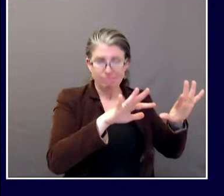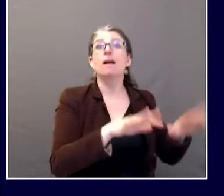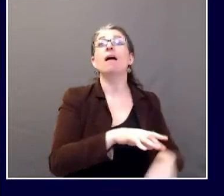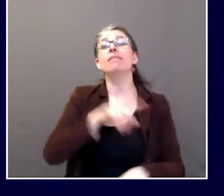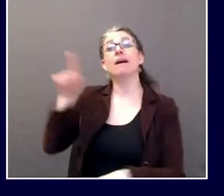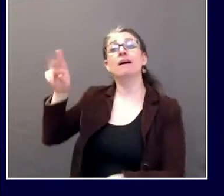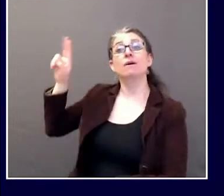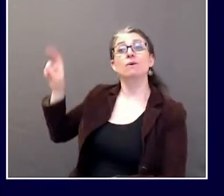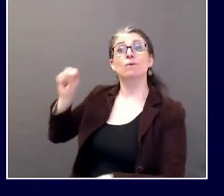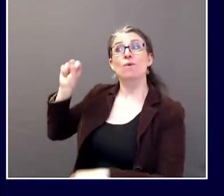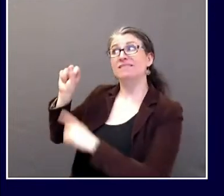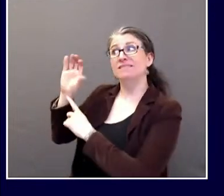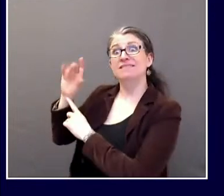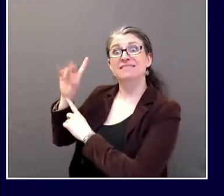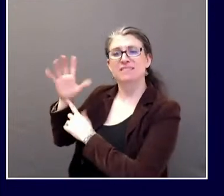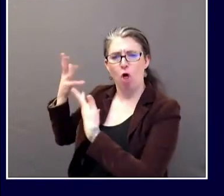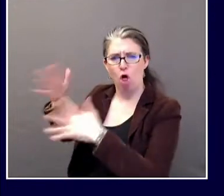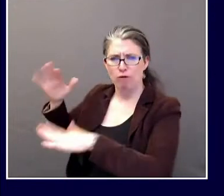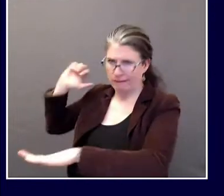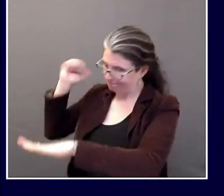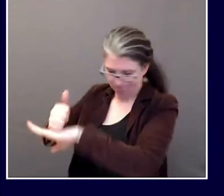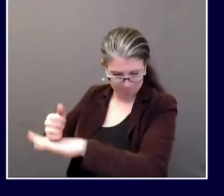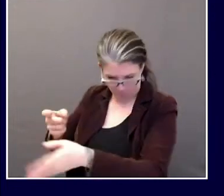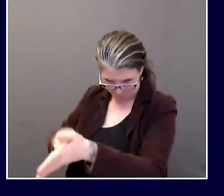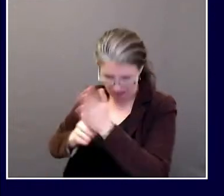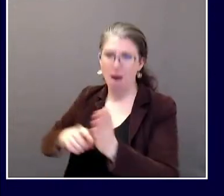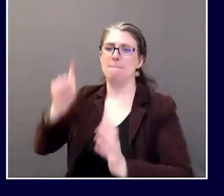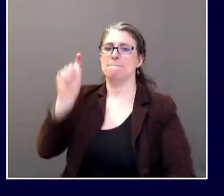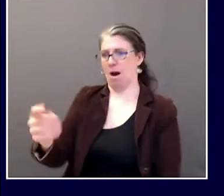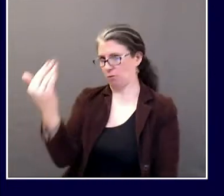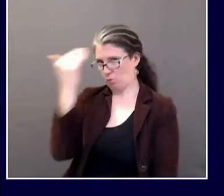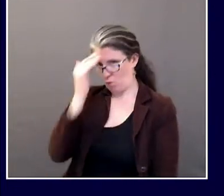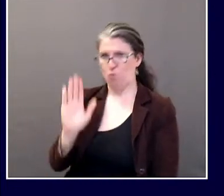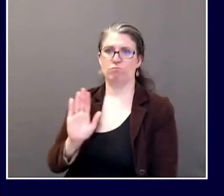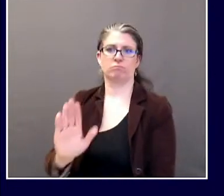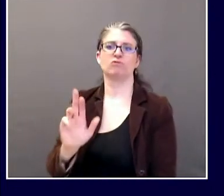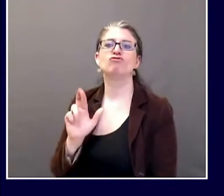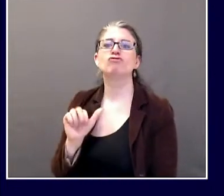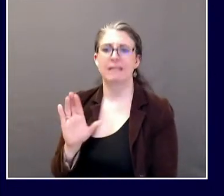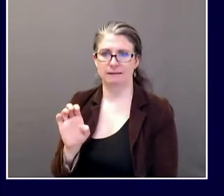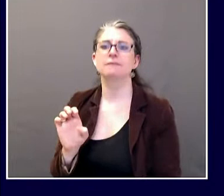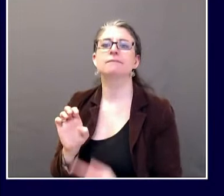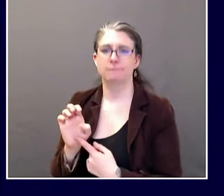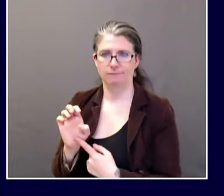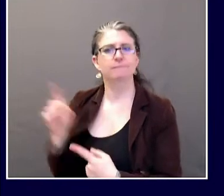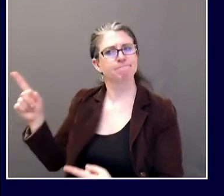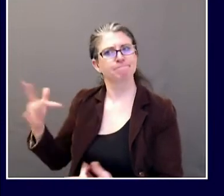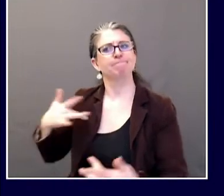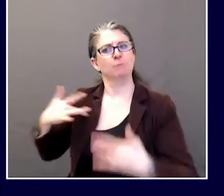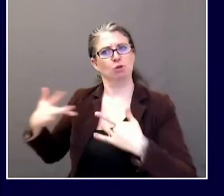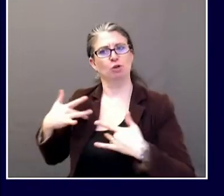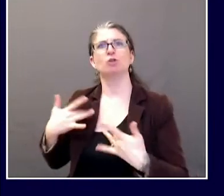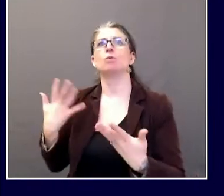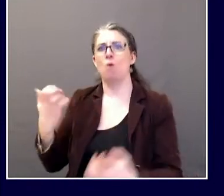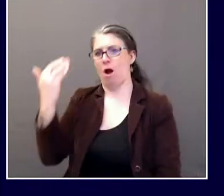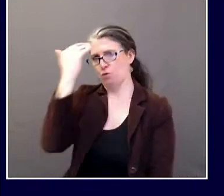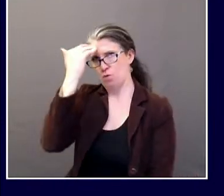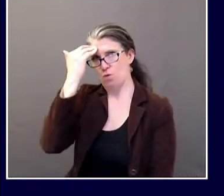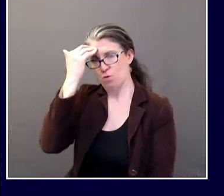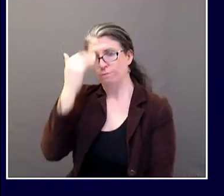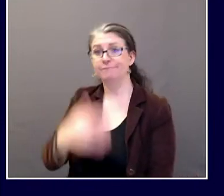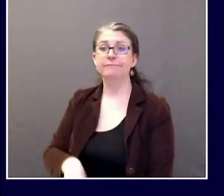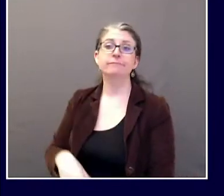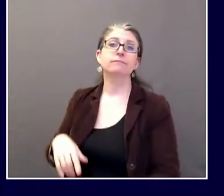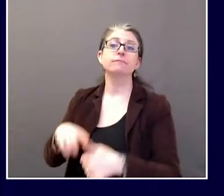providers, we in turn incorporate those federal requirements, namely to collect name, age, gender,